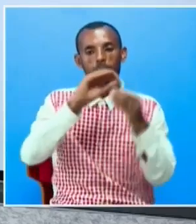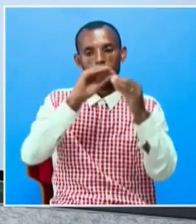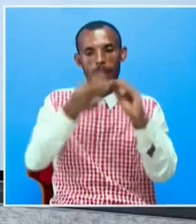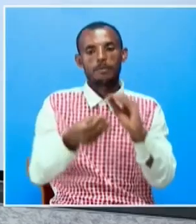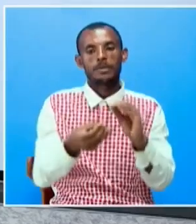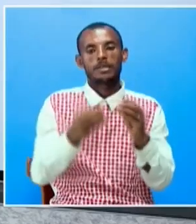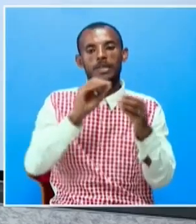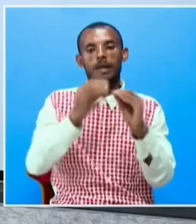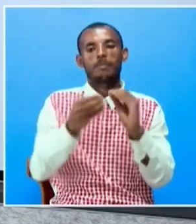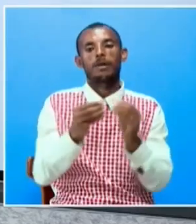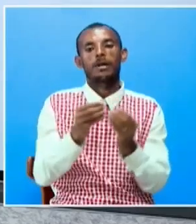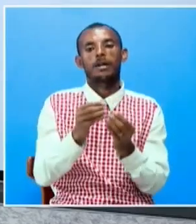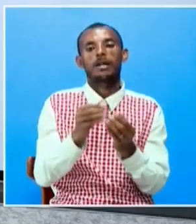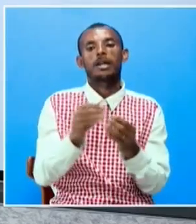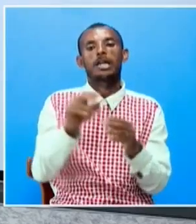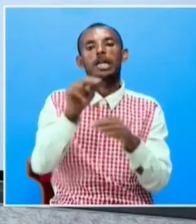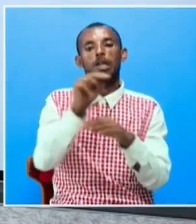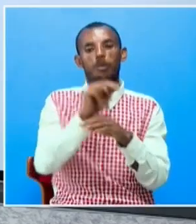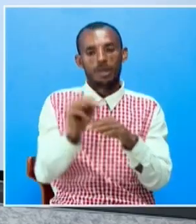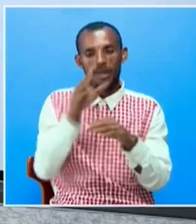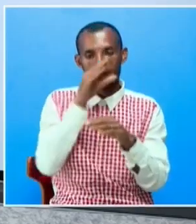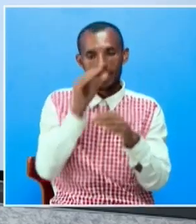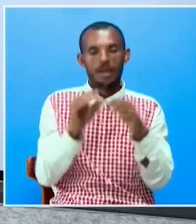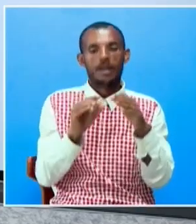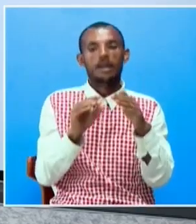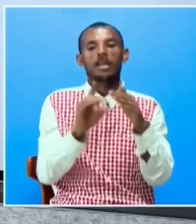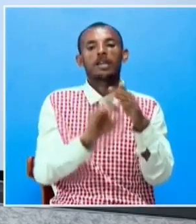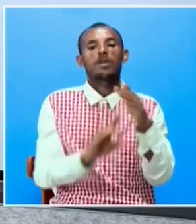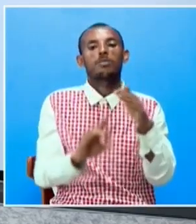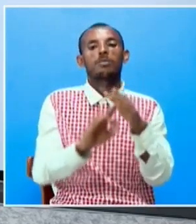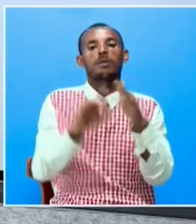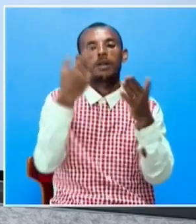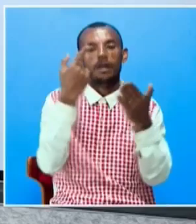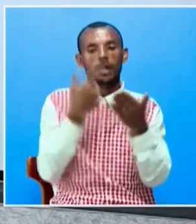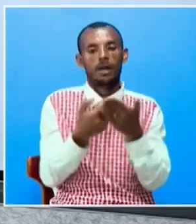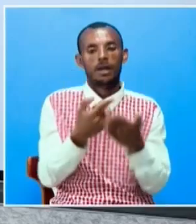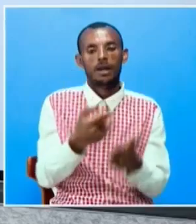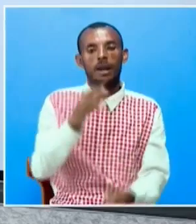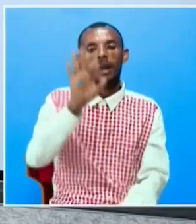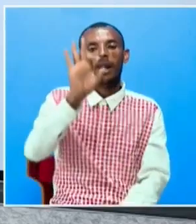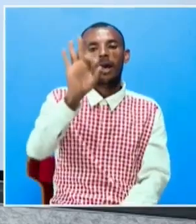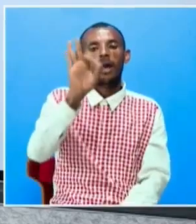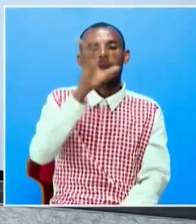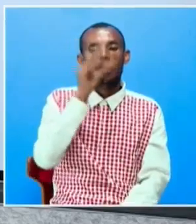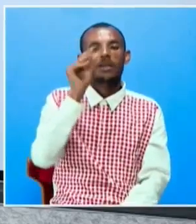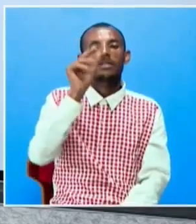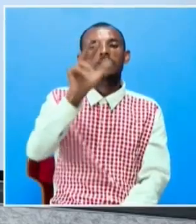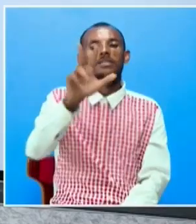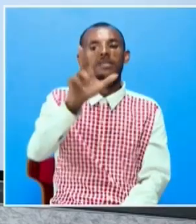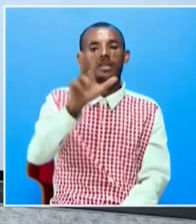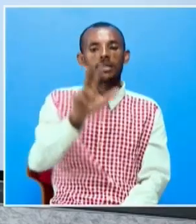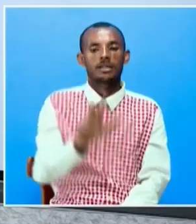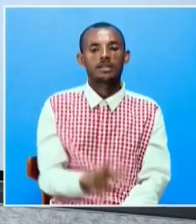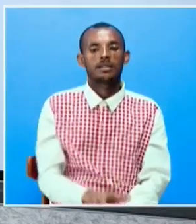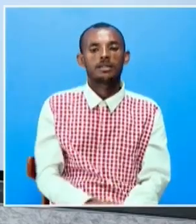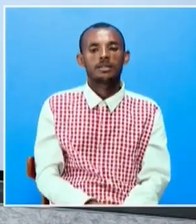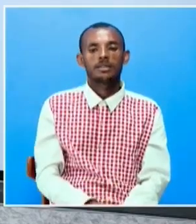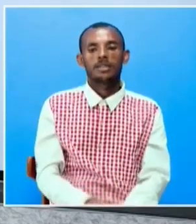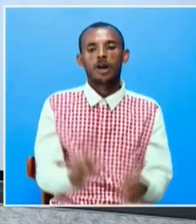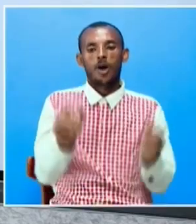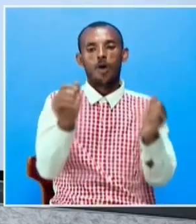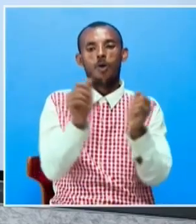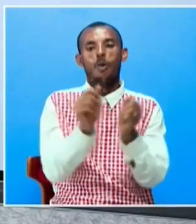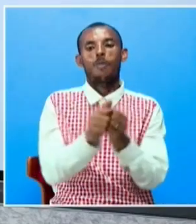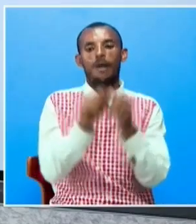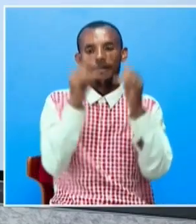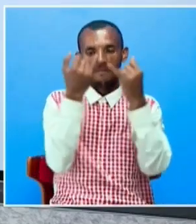which is found in numerator and denominator part. So here 9 and 3 has common factor. Their